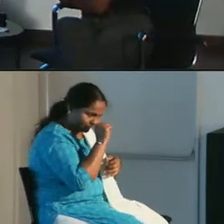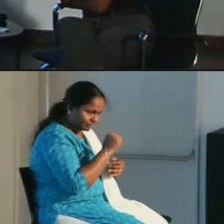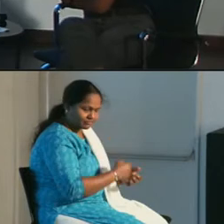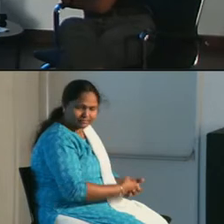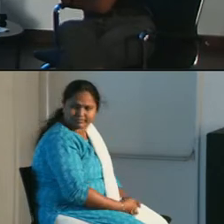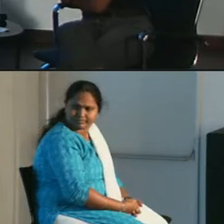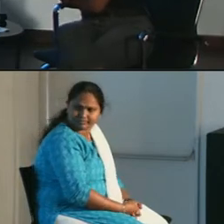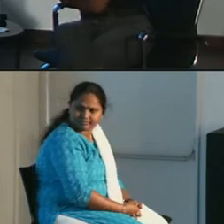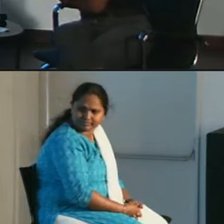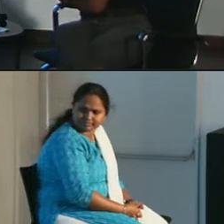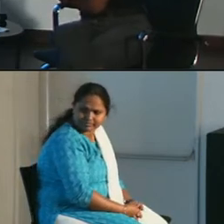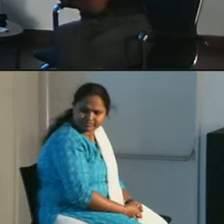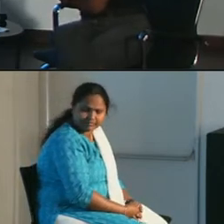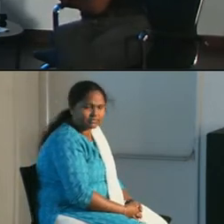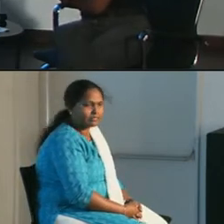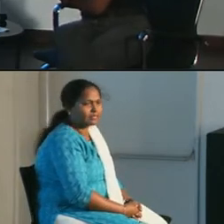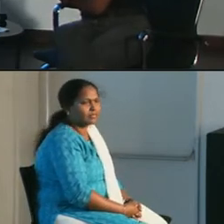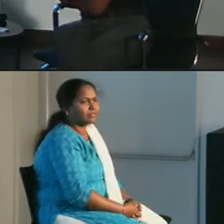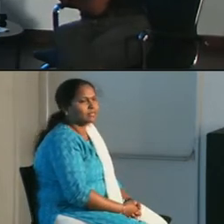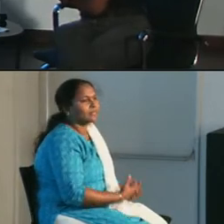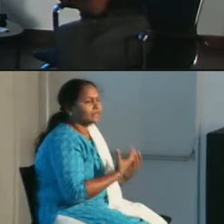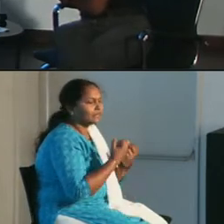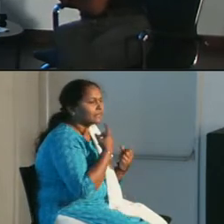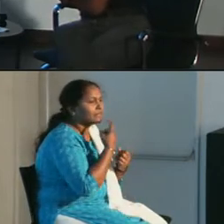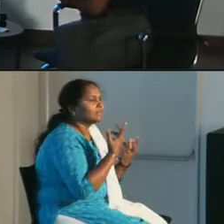Sure what to say, but